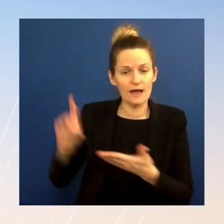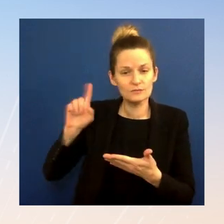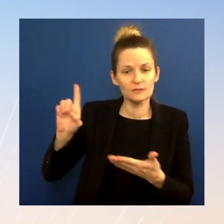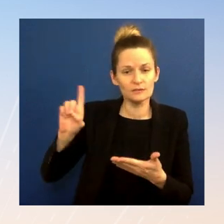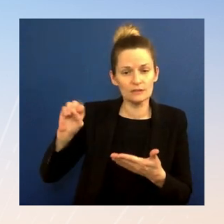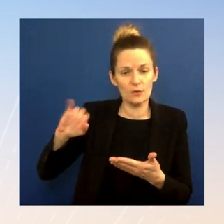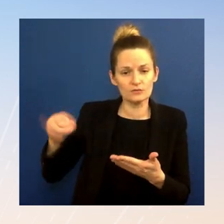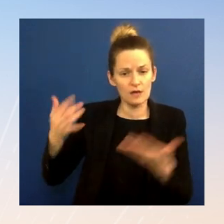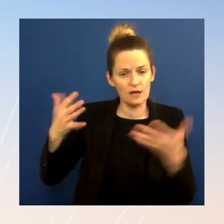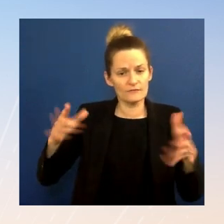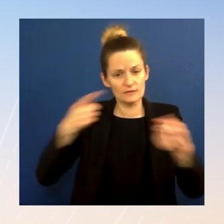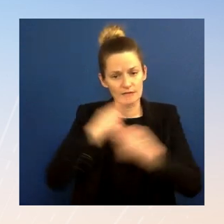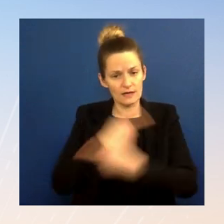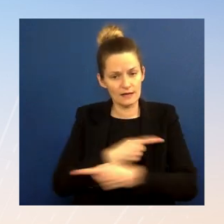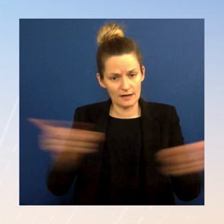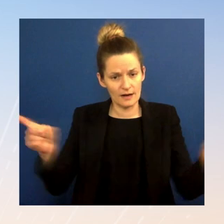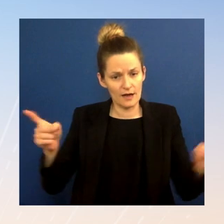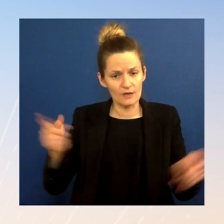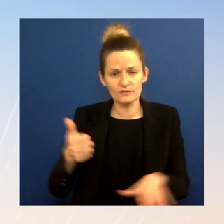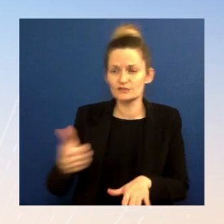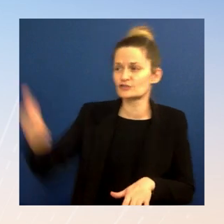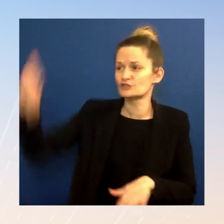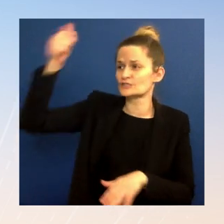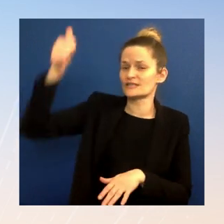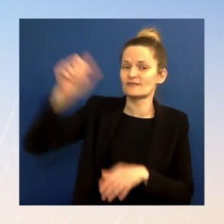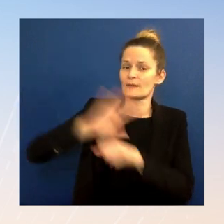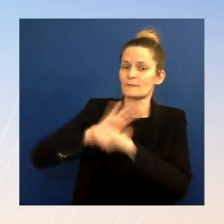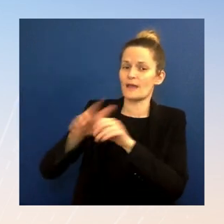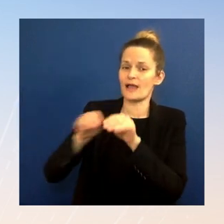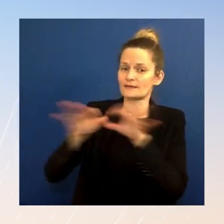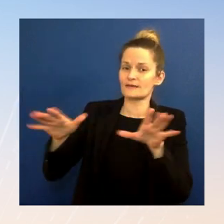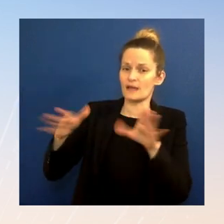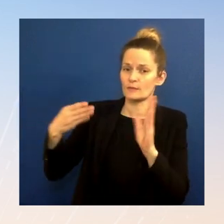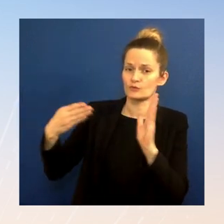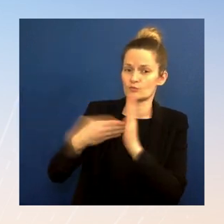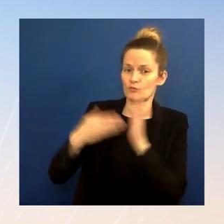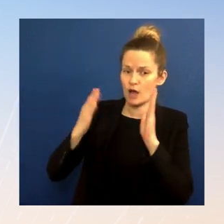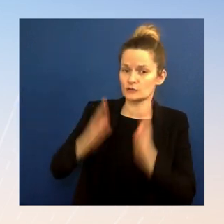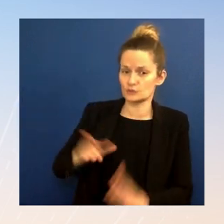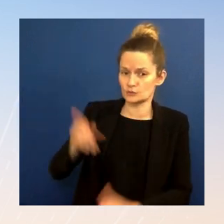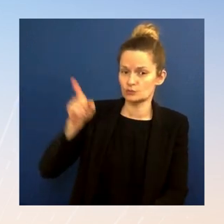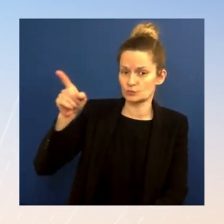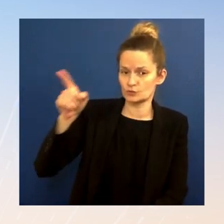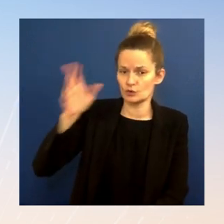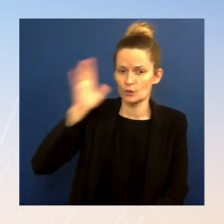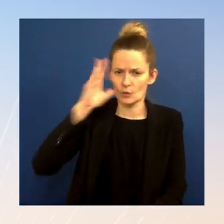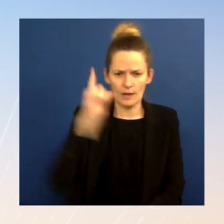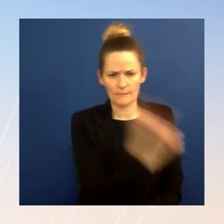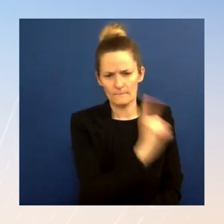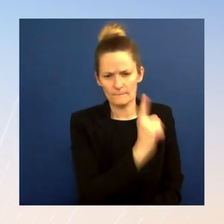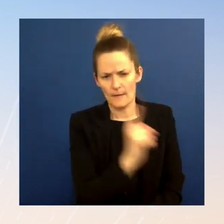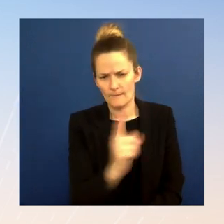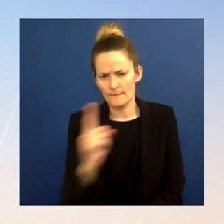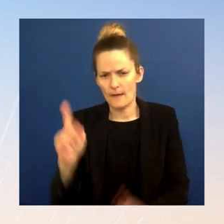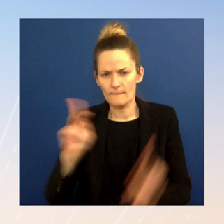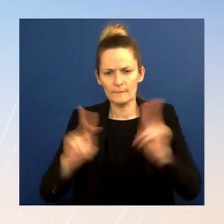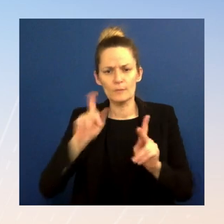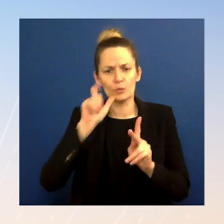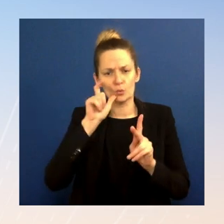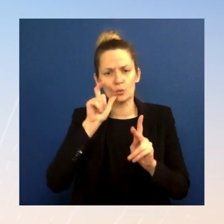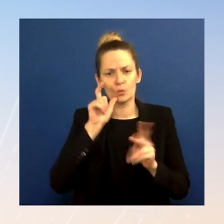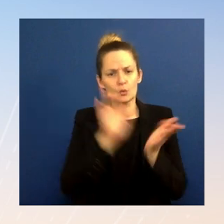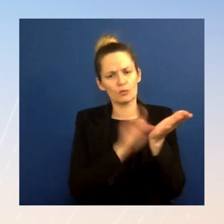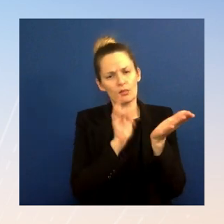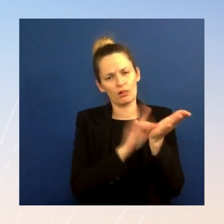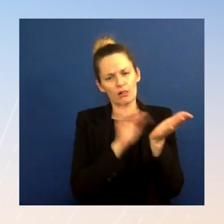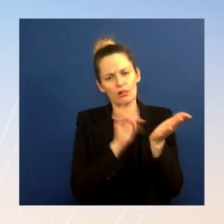working to escalate efforts to crack down on bad actors and support and augment that. But in terms of the executive order, I don't have an update on the timeline on it.